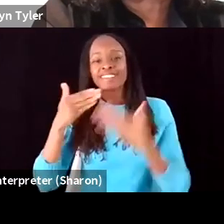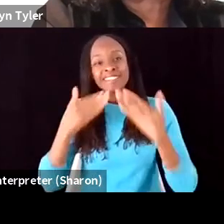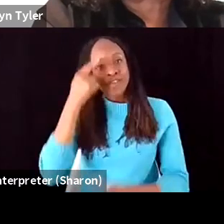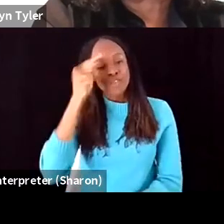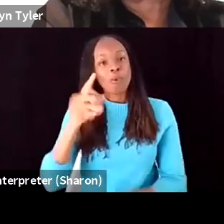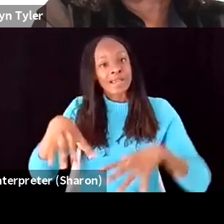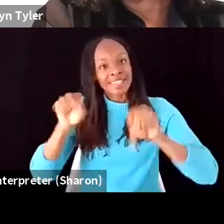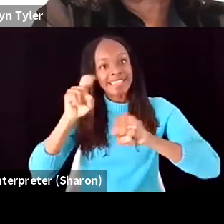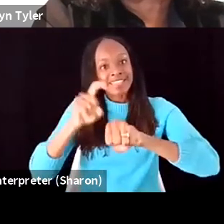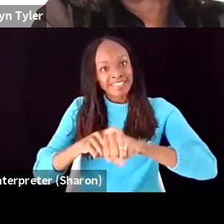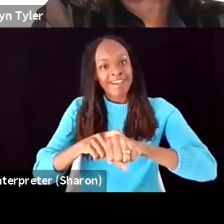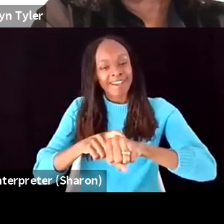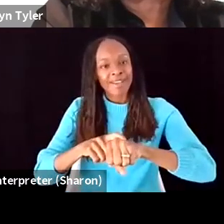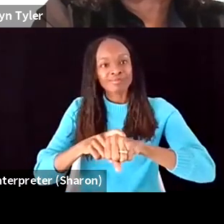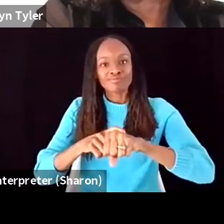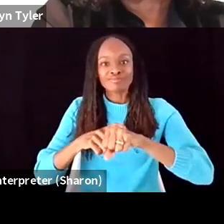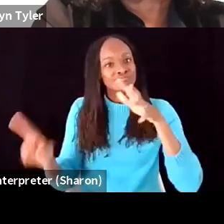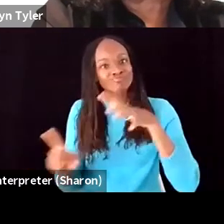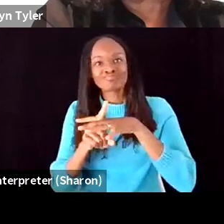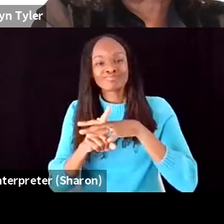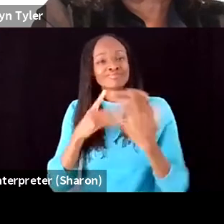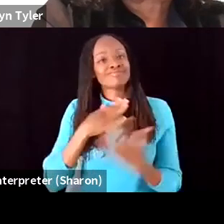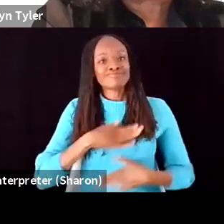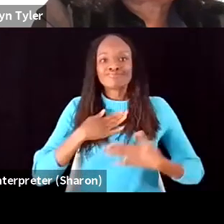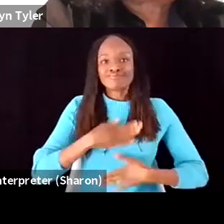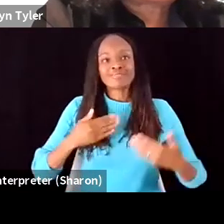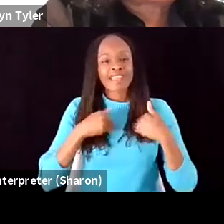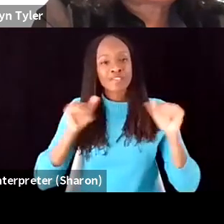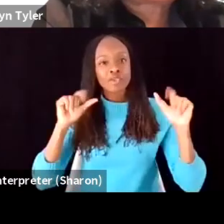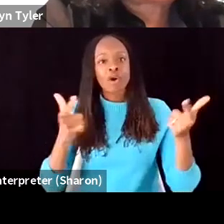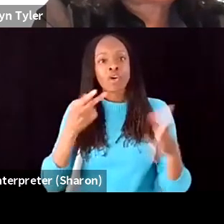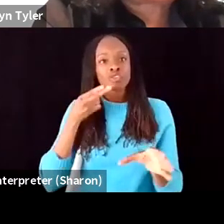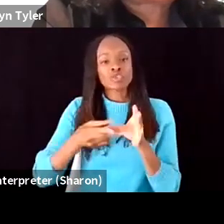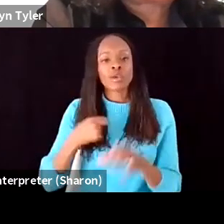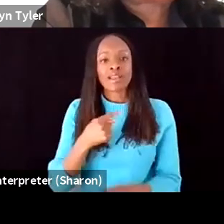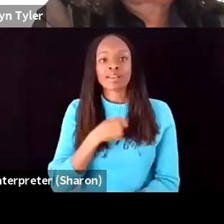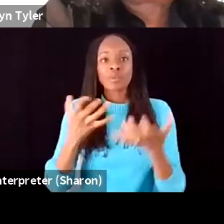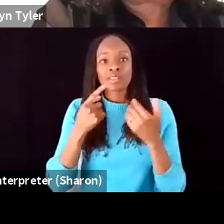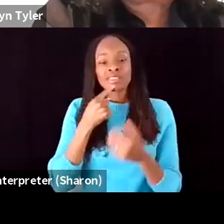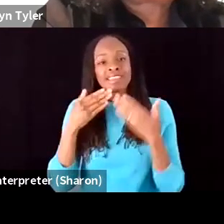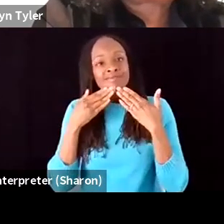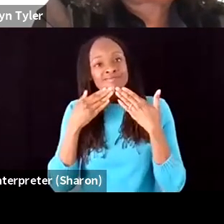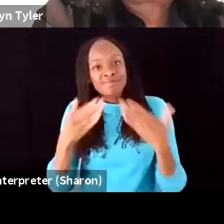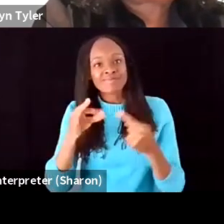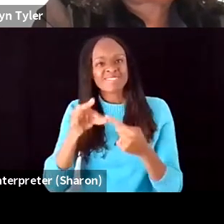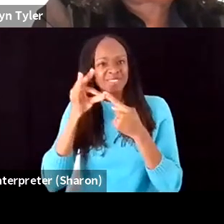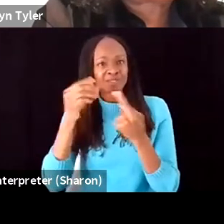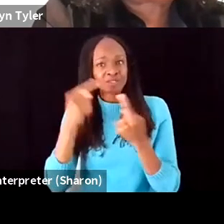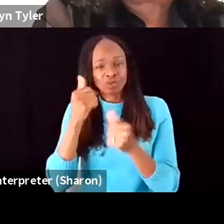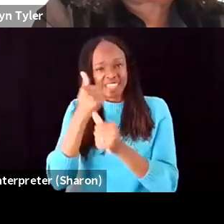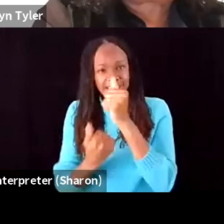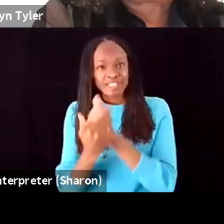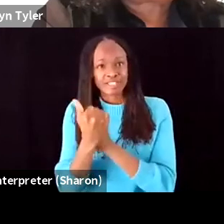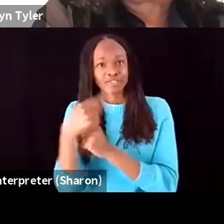taking time out to be with us. It's been a pleasure having you all join us. I want to say a special thanks to each of you who have been tuning in